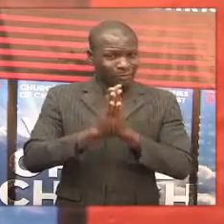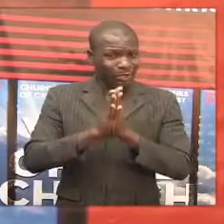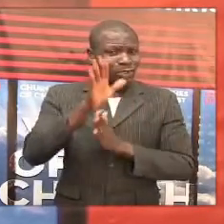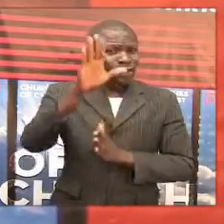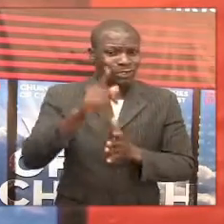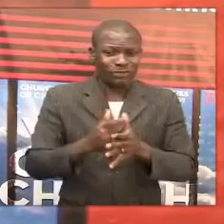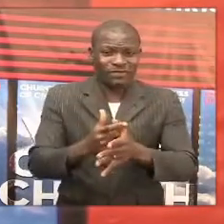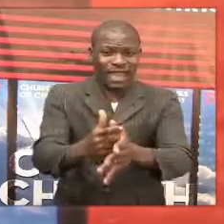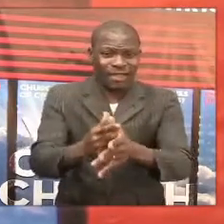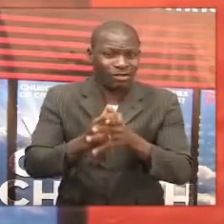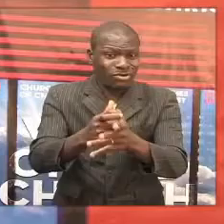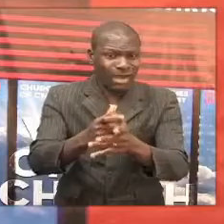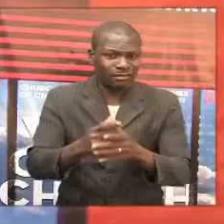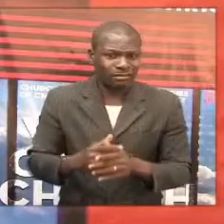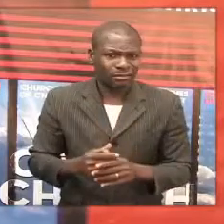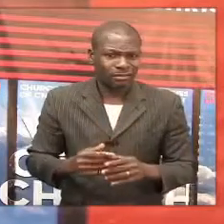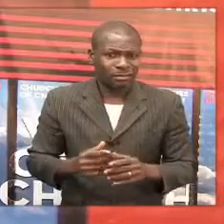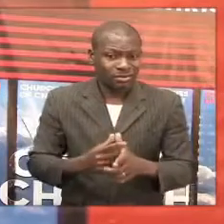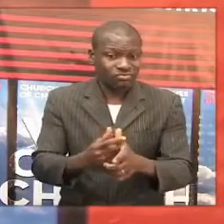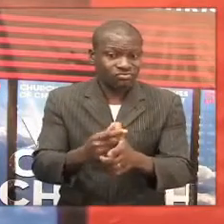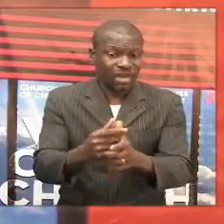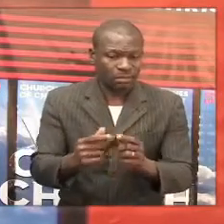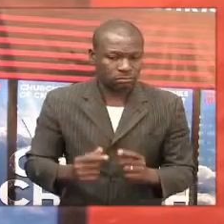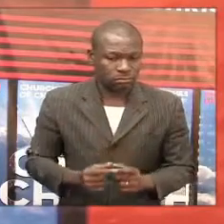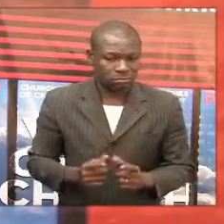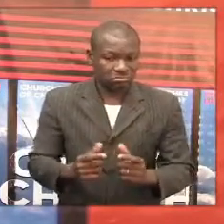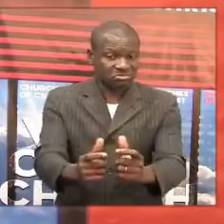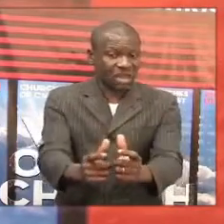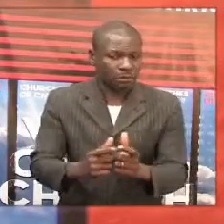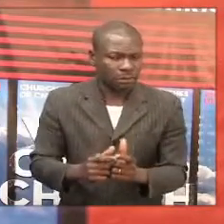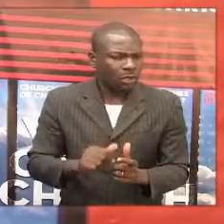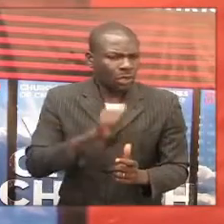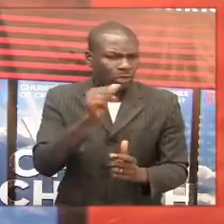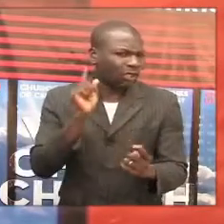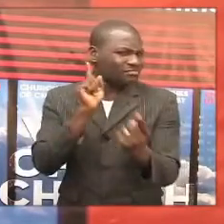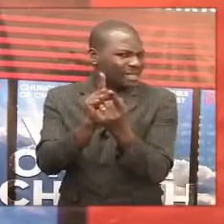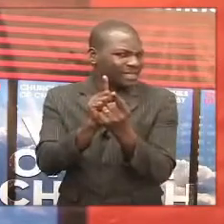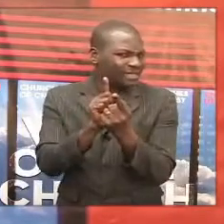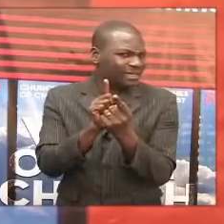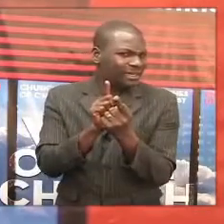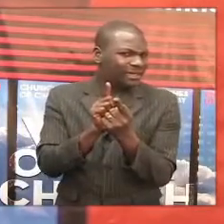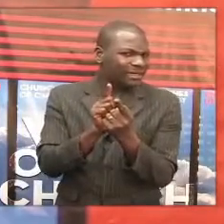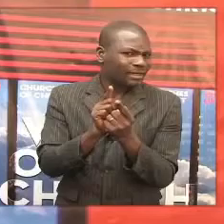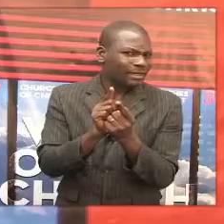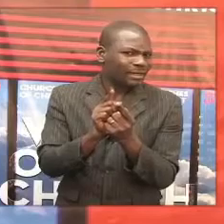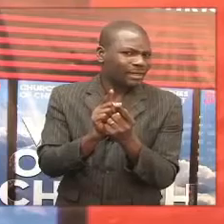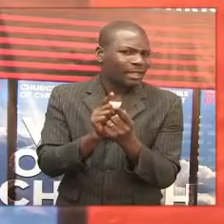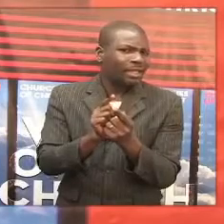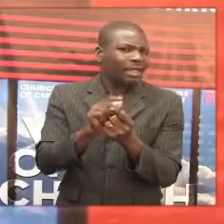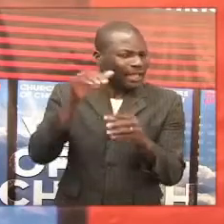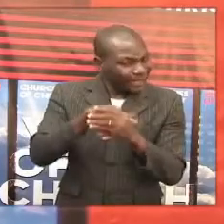flight. Say, I'll pray what you walkro. Mugane ya mugane no. NC